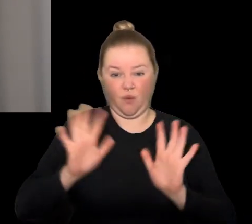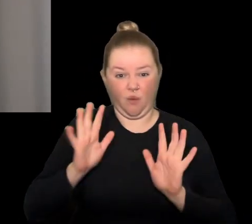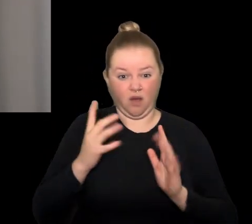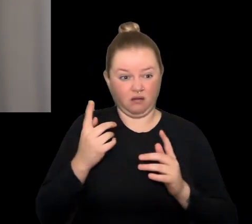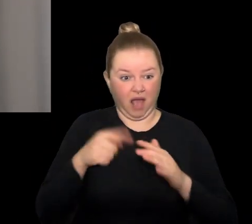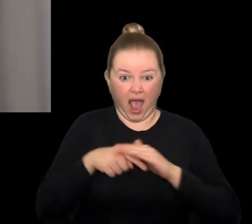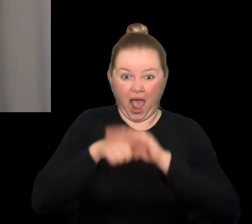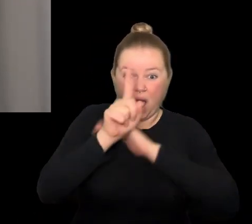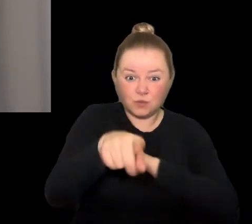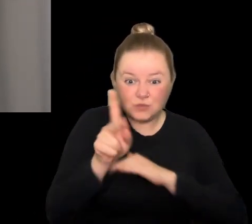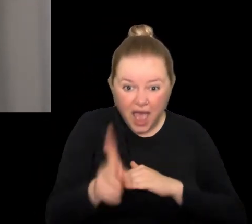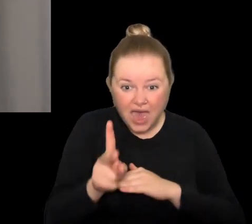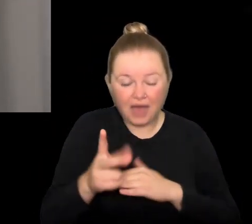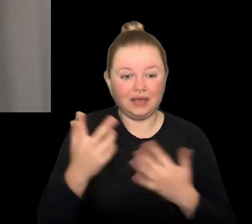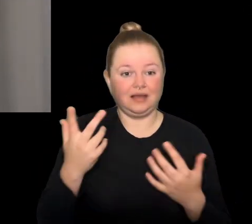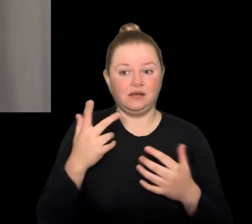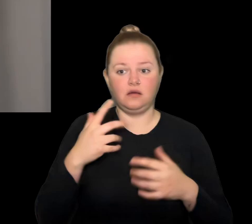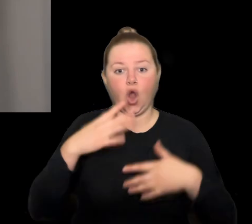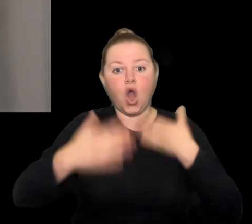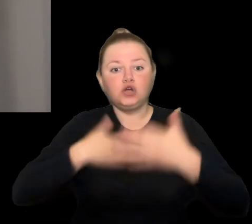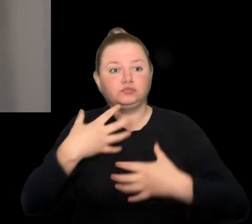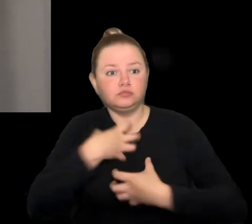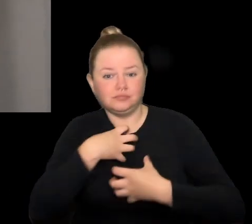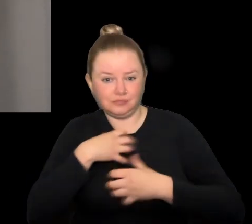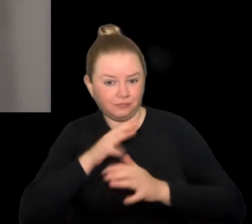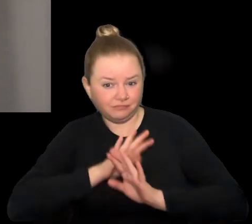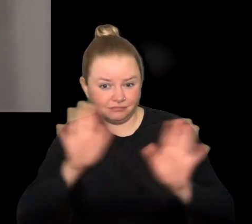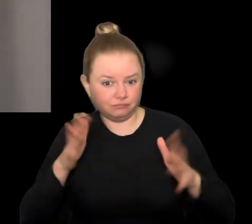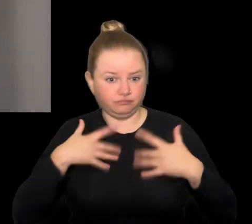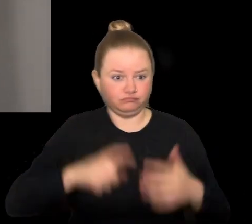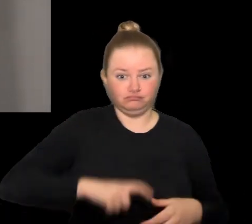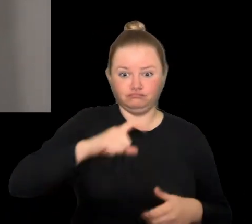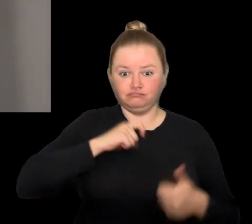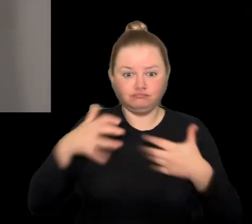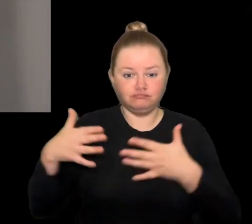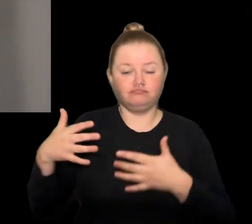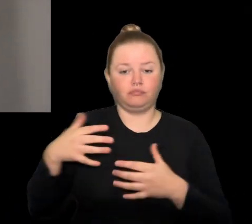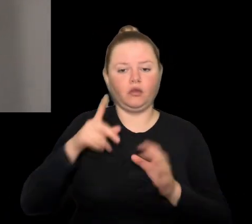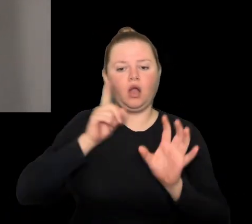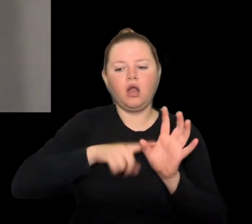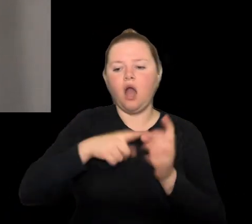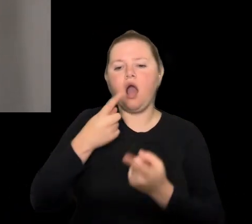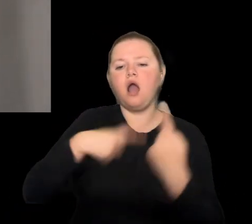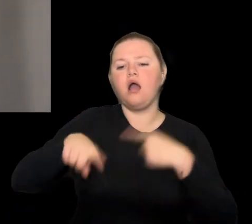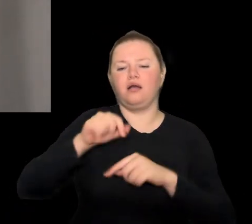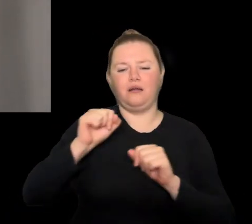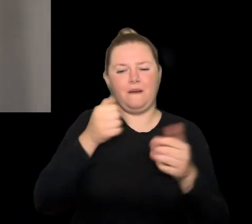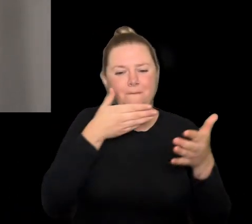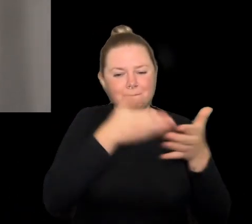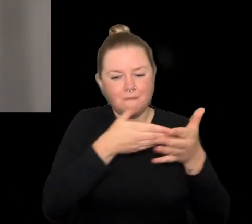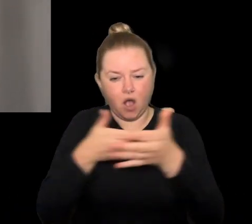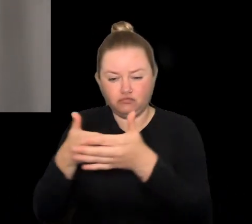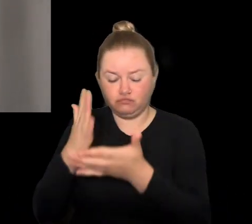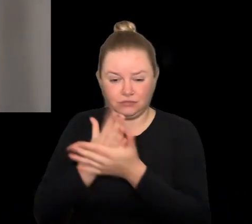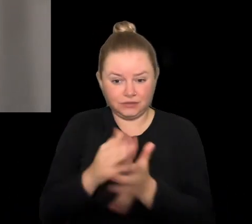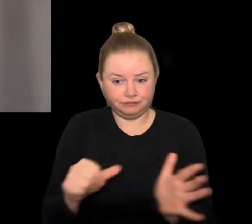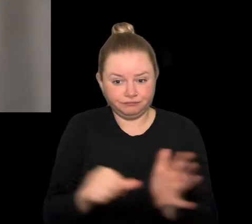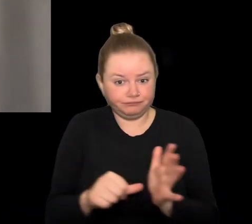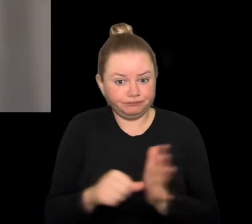outside again, or they're not scared of hospital. These barriers that young people have that are so